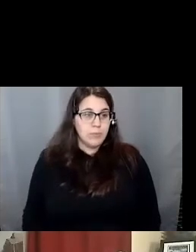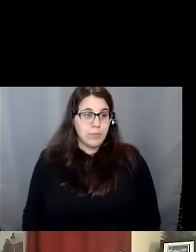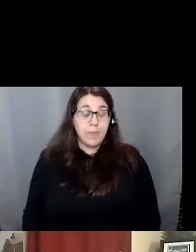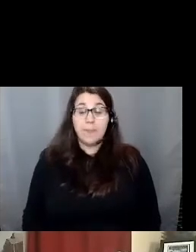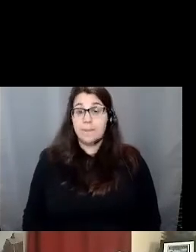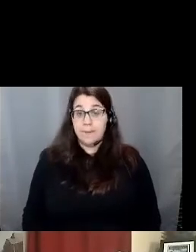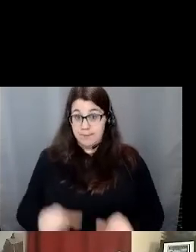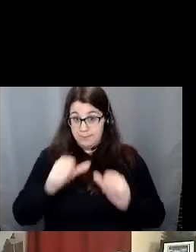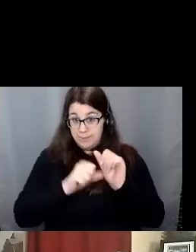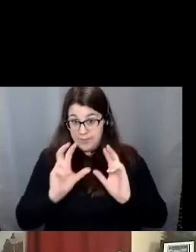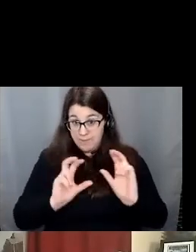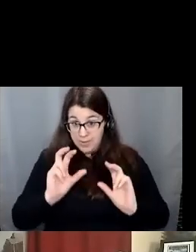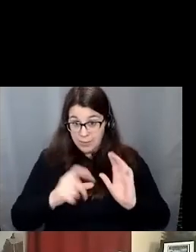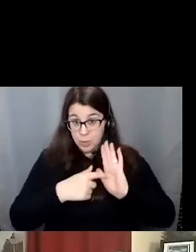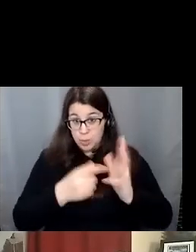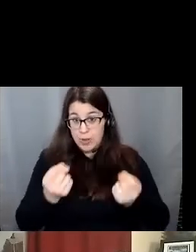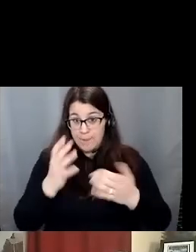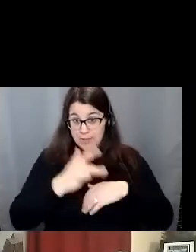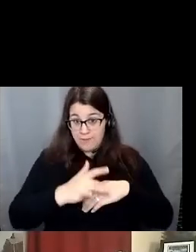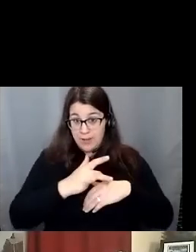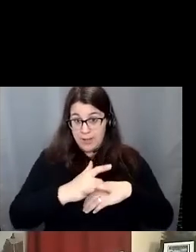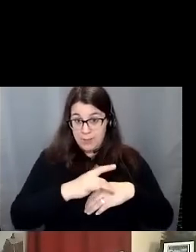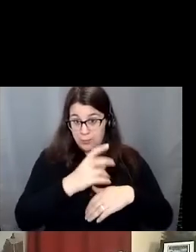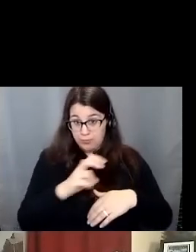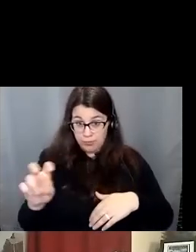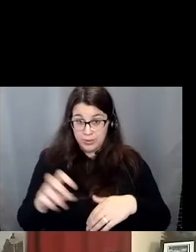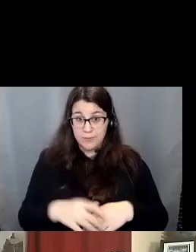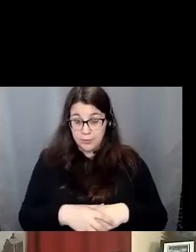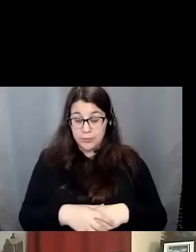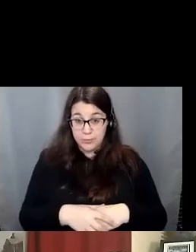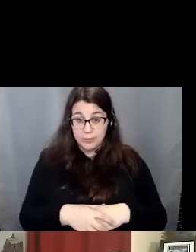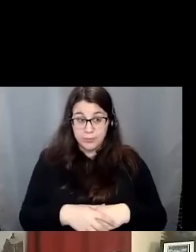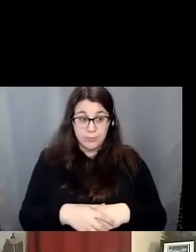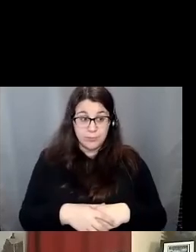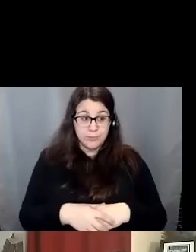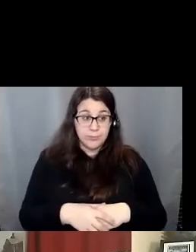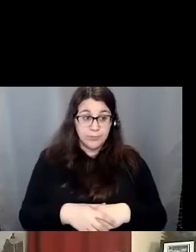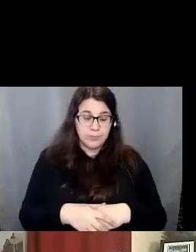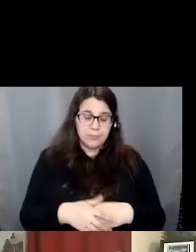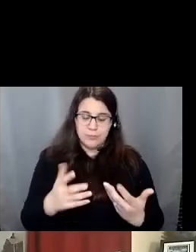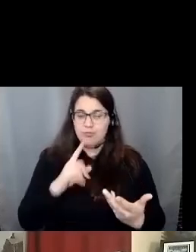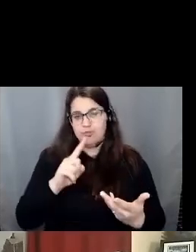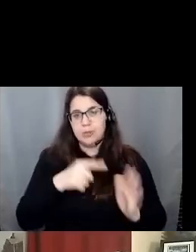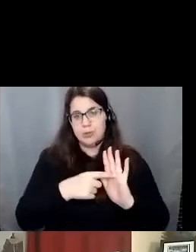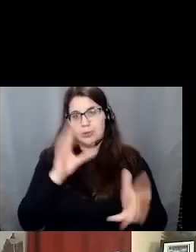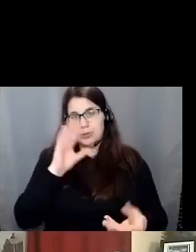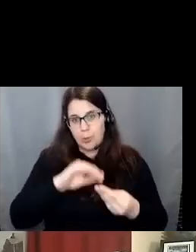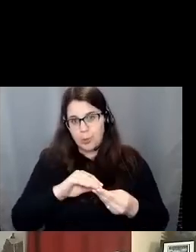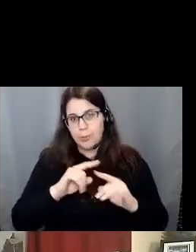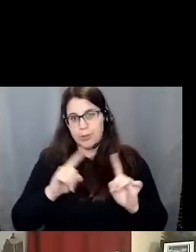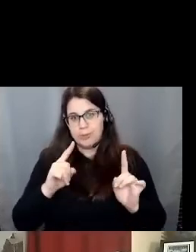investment option, how much is available to withdraw. Or it actually shows you how much is available in total, but how much you can